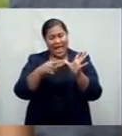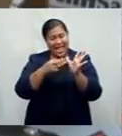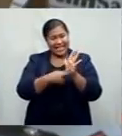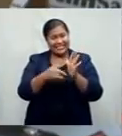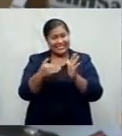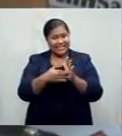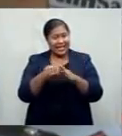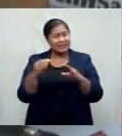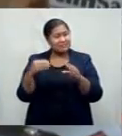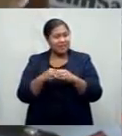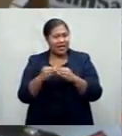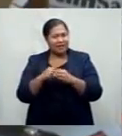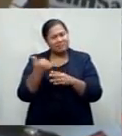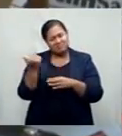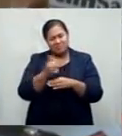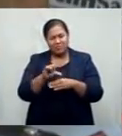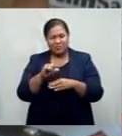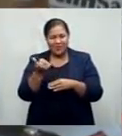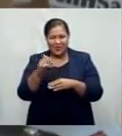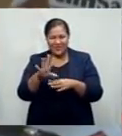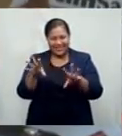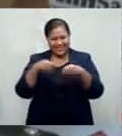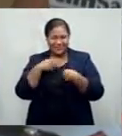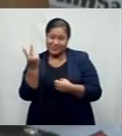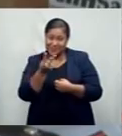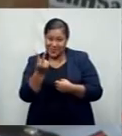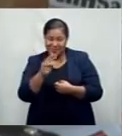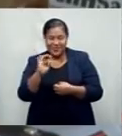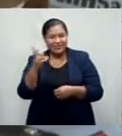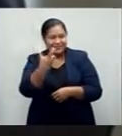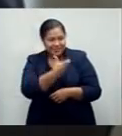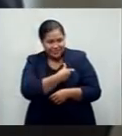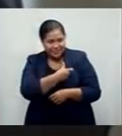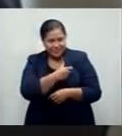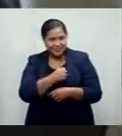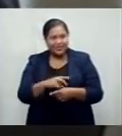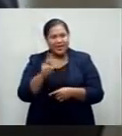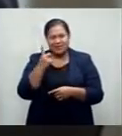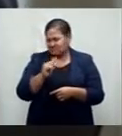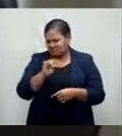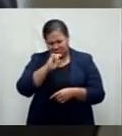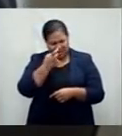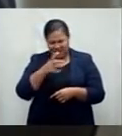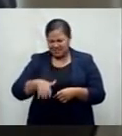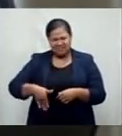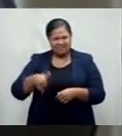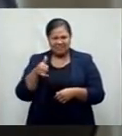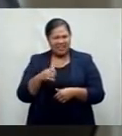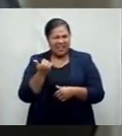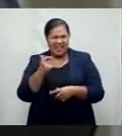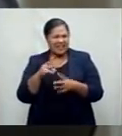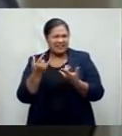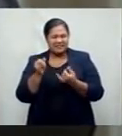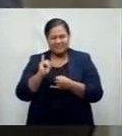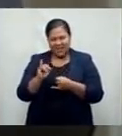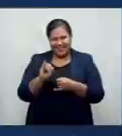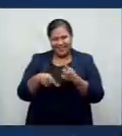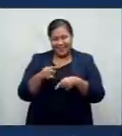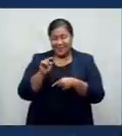those who have received both doses of the COVID-19 vaccine and didn't feel any harmful side effects. First